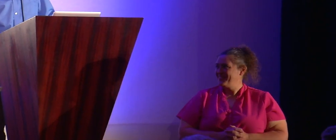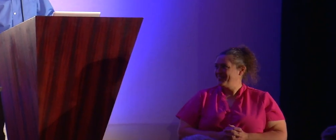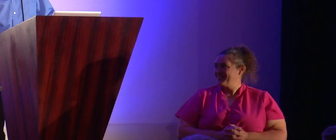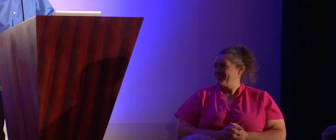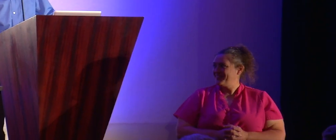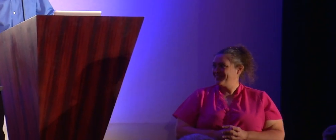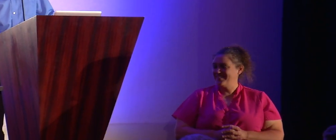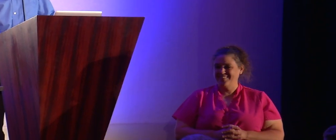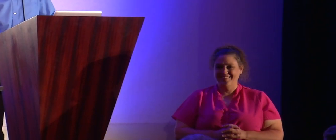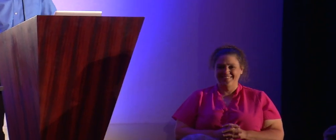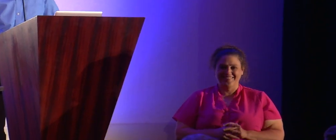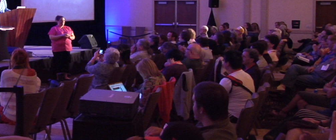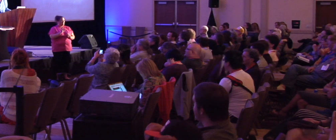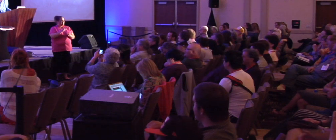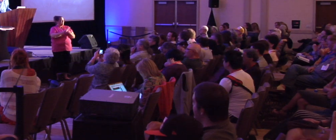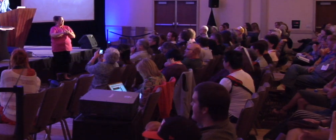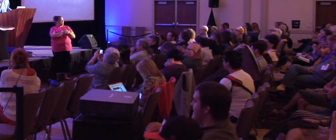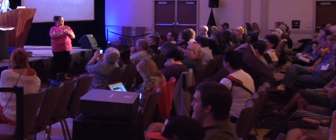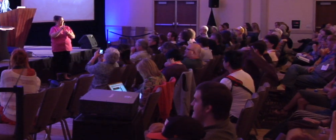Nice, huh?